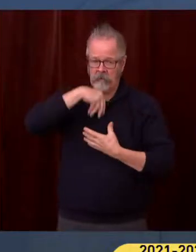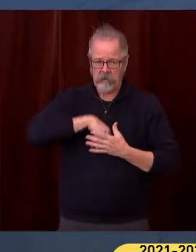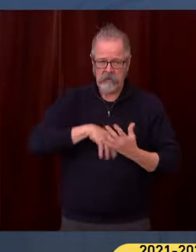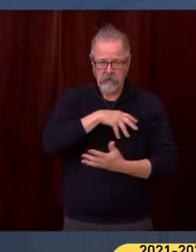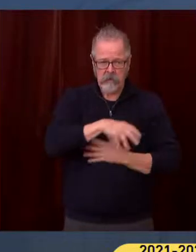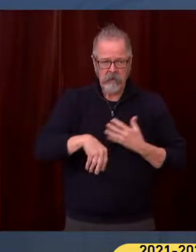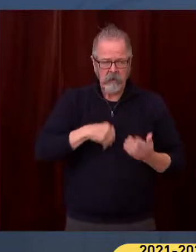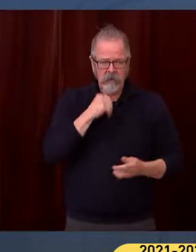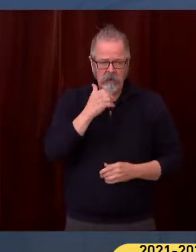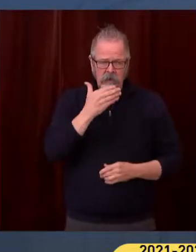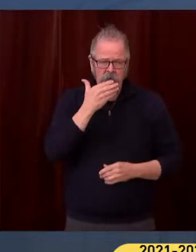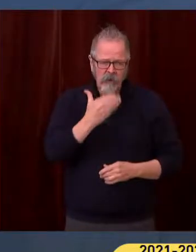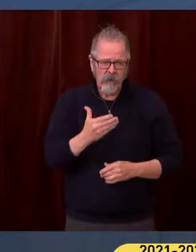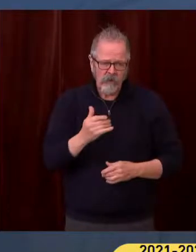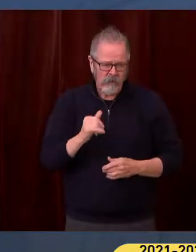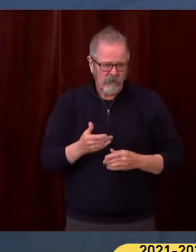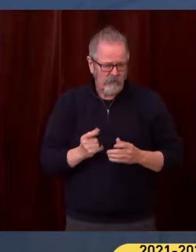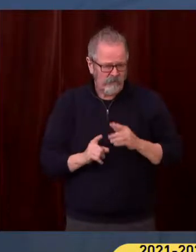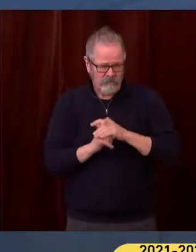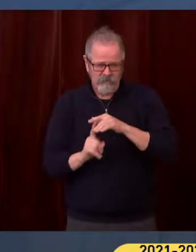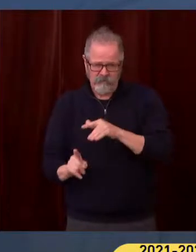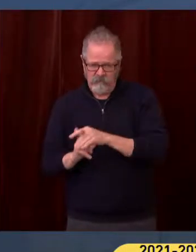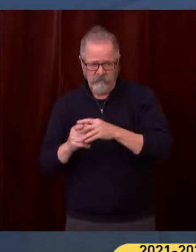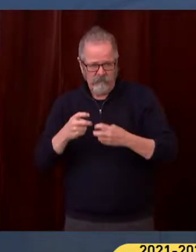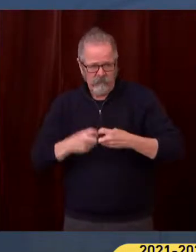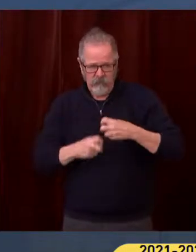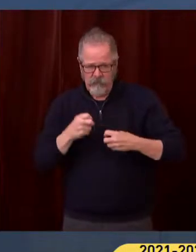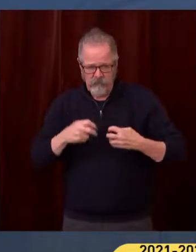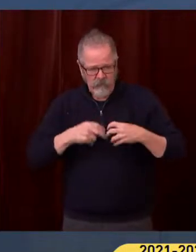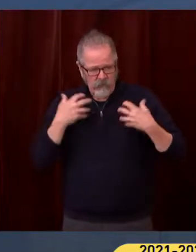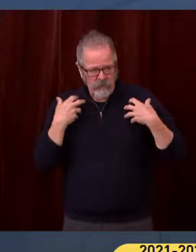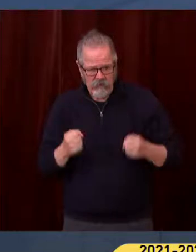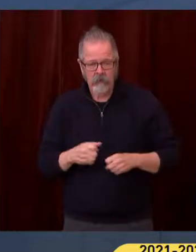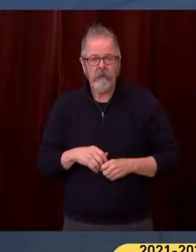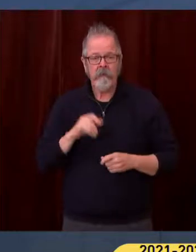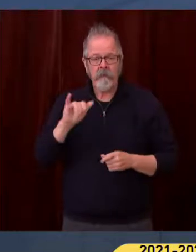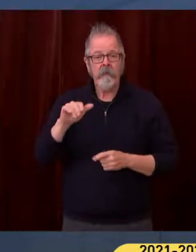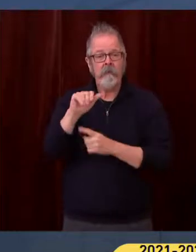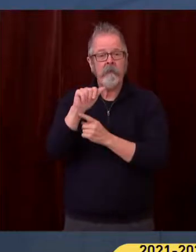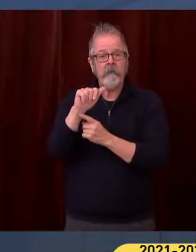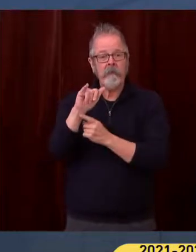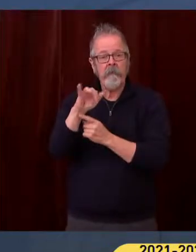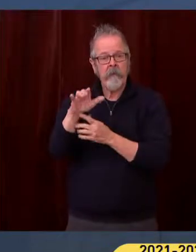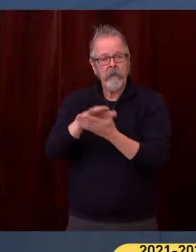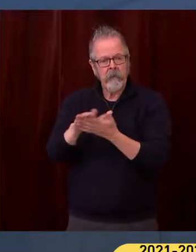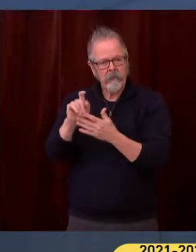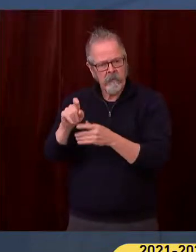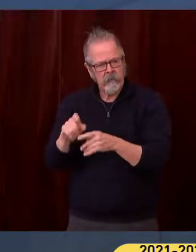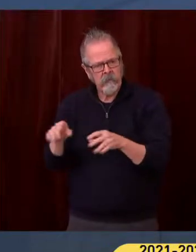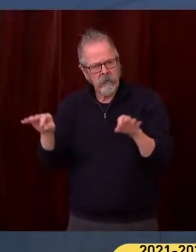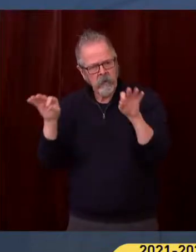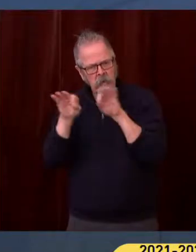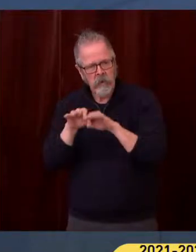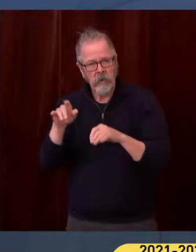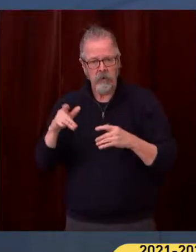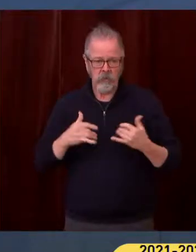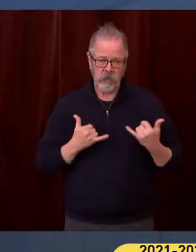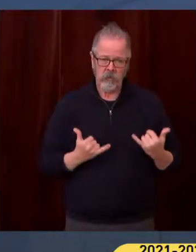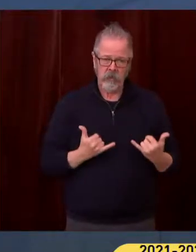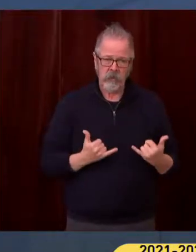most polluted communities in our states, which are disproportionately communities populated by black and brown